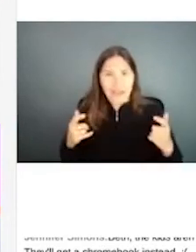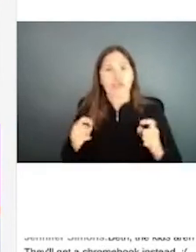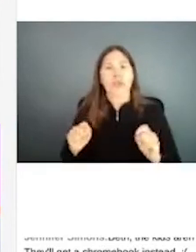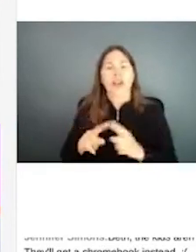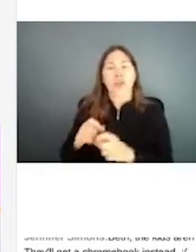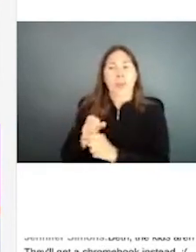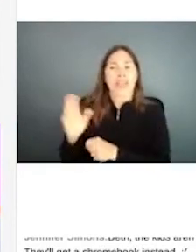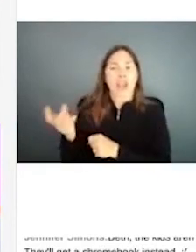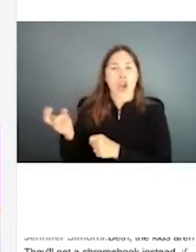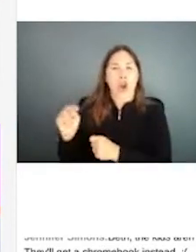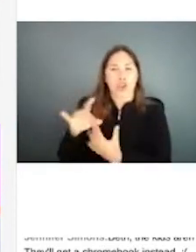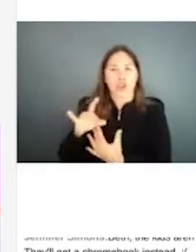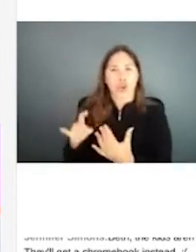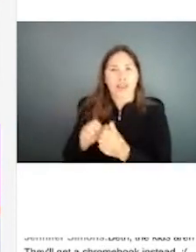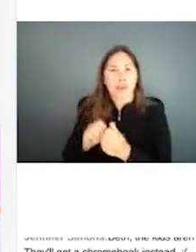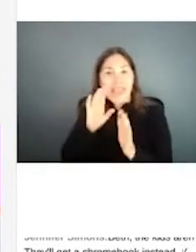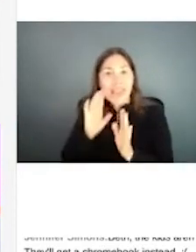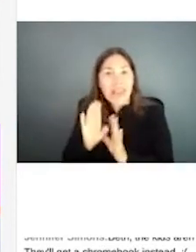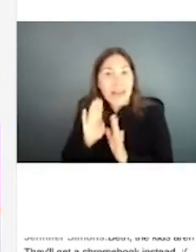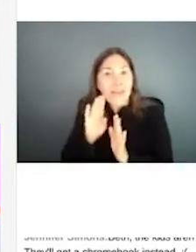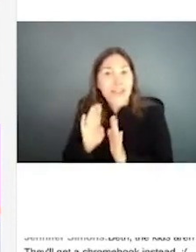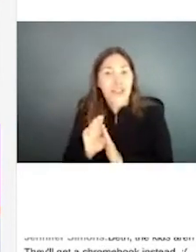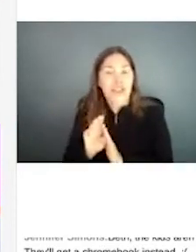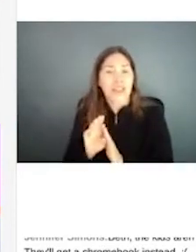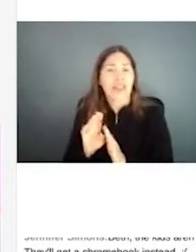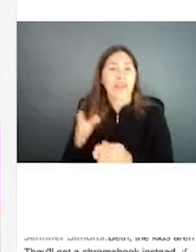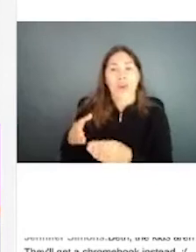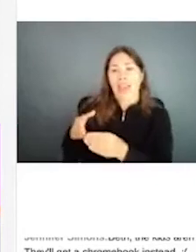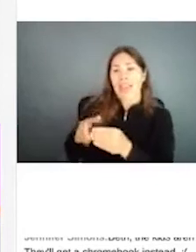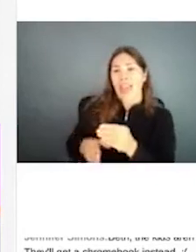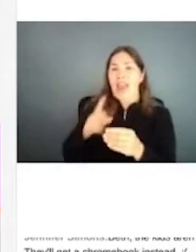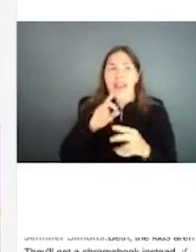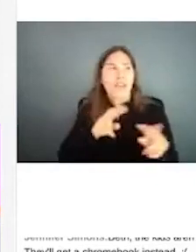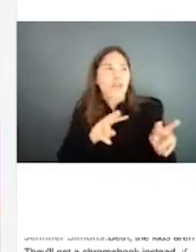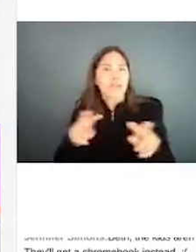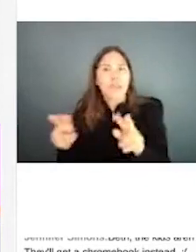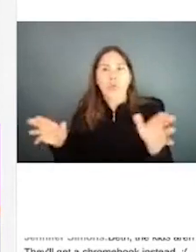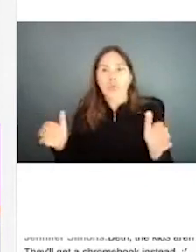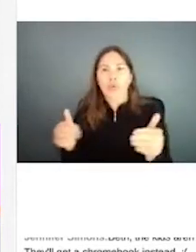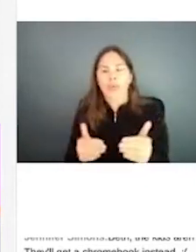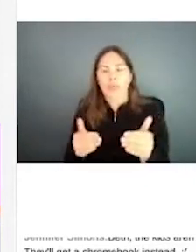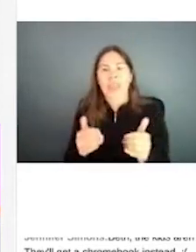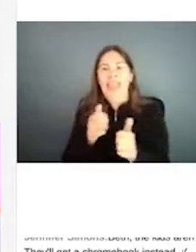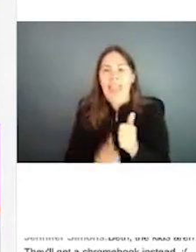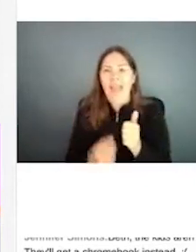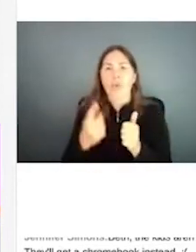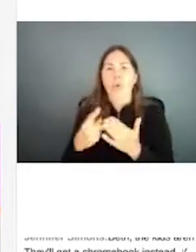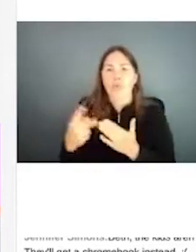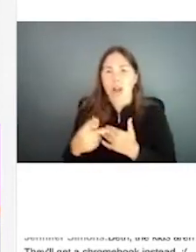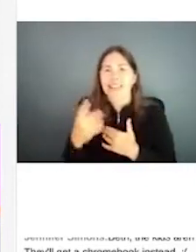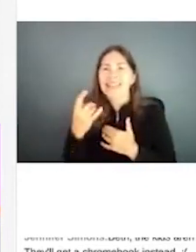own choices with images, so that in the end, if you walked around the room, Everybody's project still